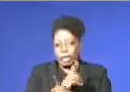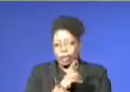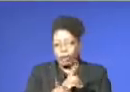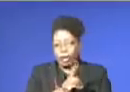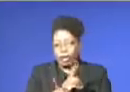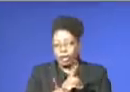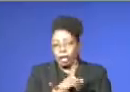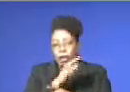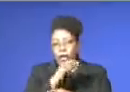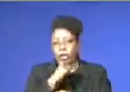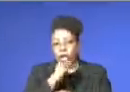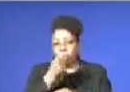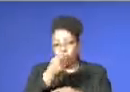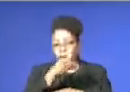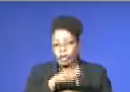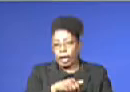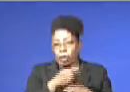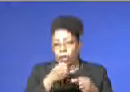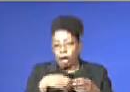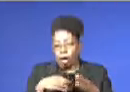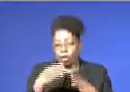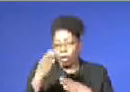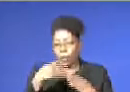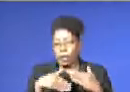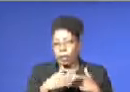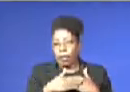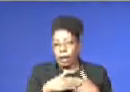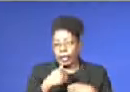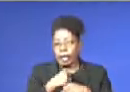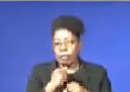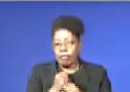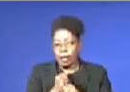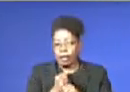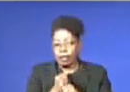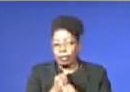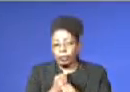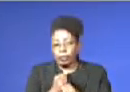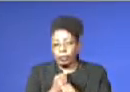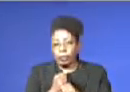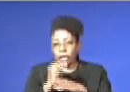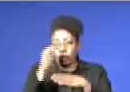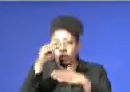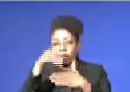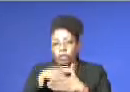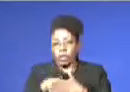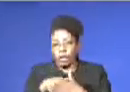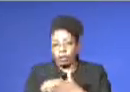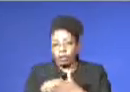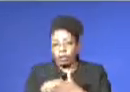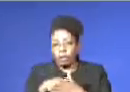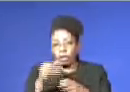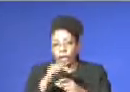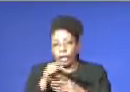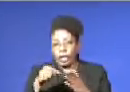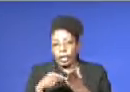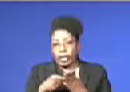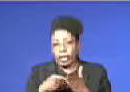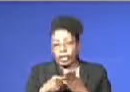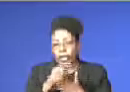not going down without a fight. They would make some clutch buckets down the stretch to take this